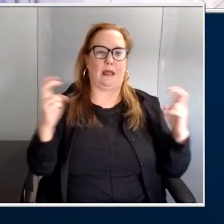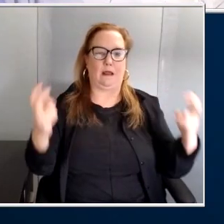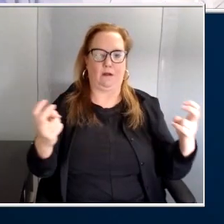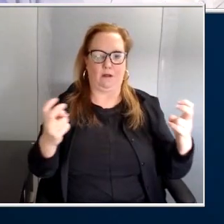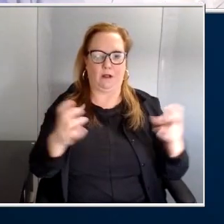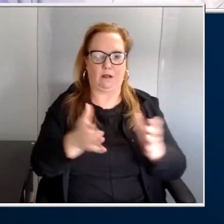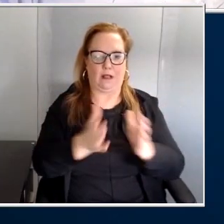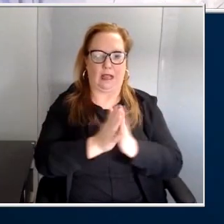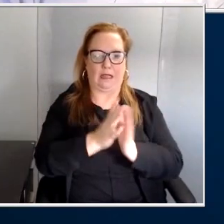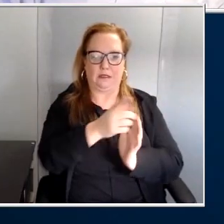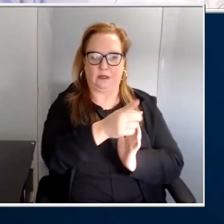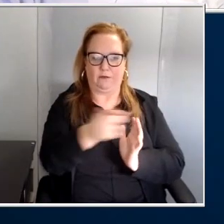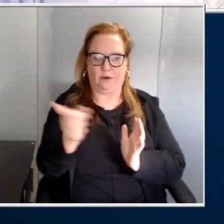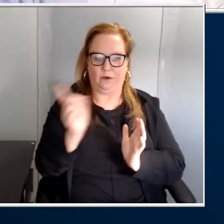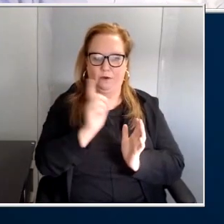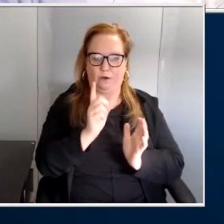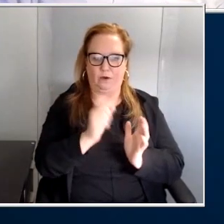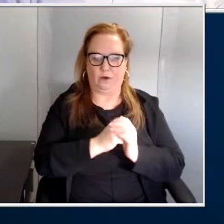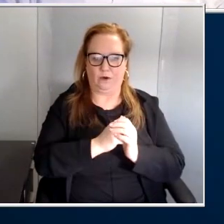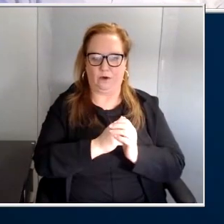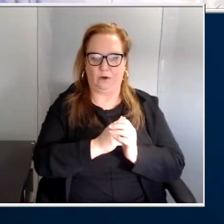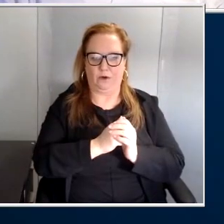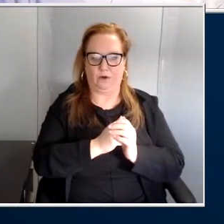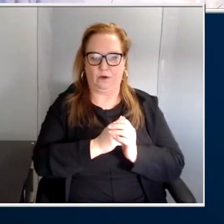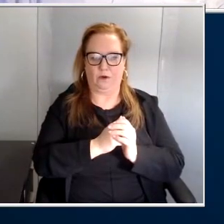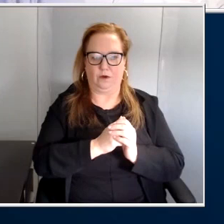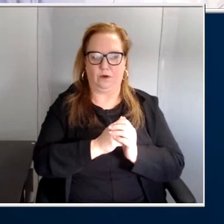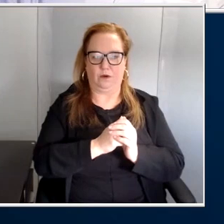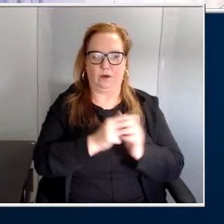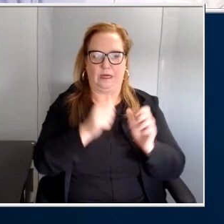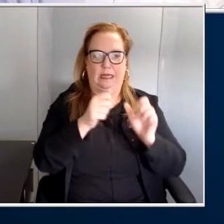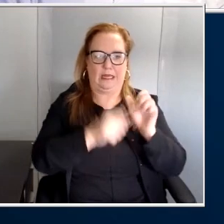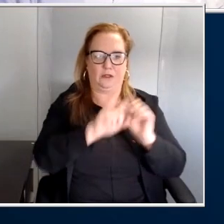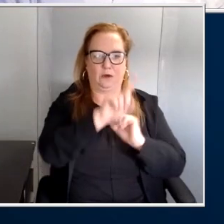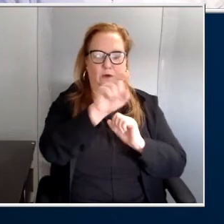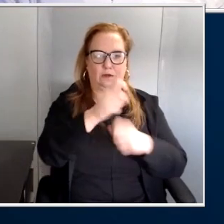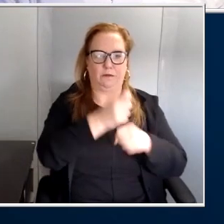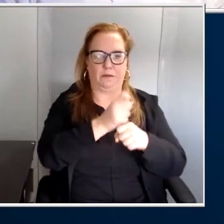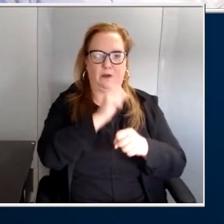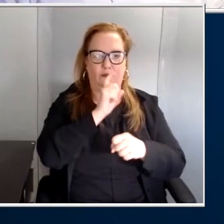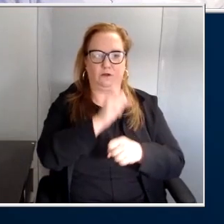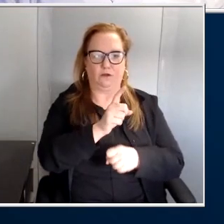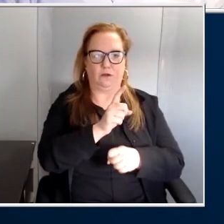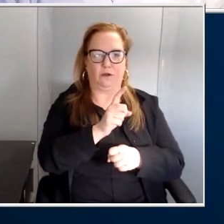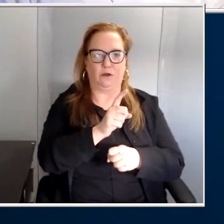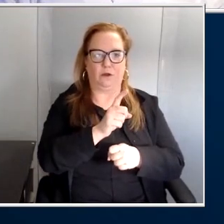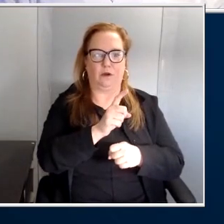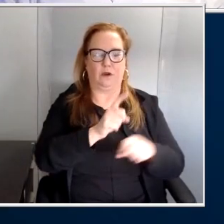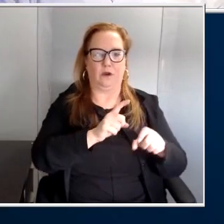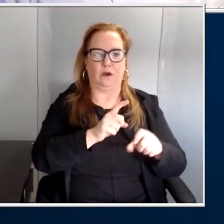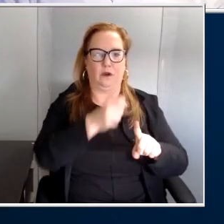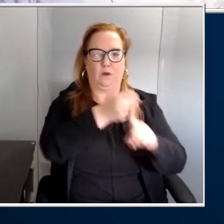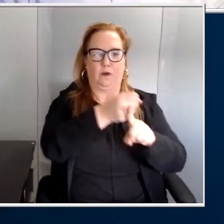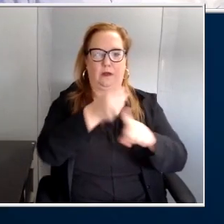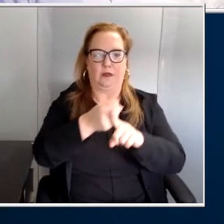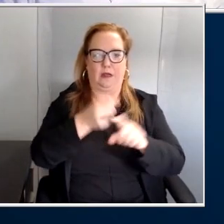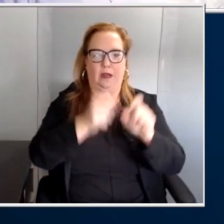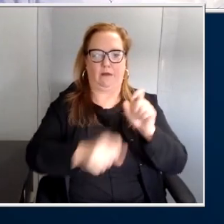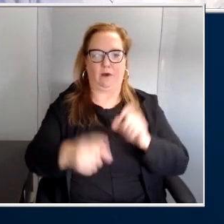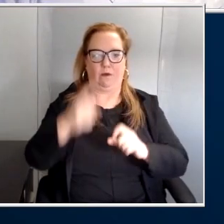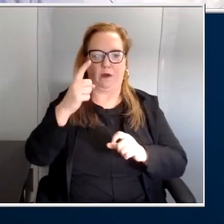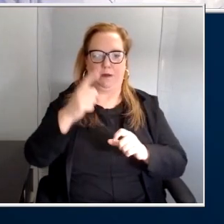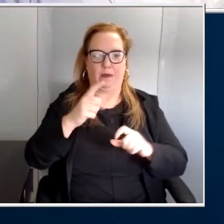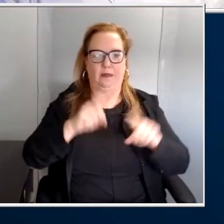you, I won't ask each of you every question, but we'll make sure we get to everybody about one of these different questions.